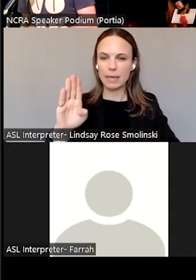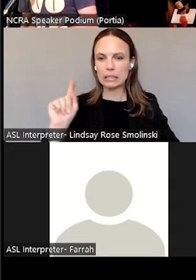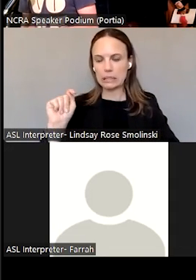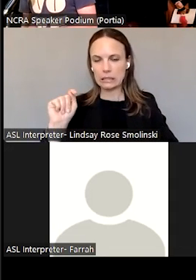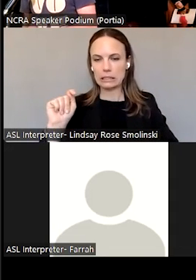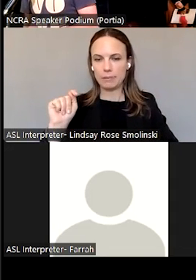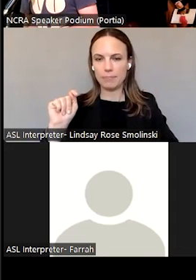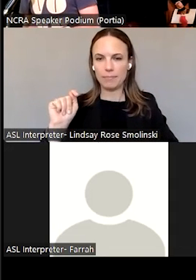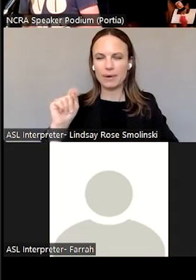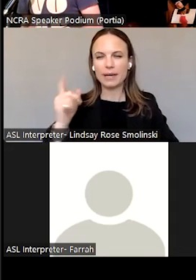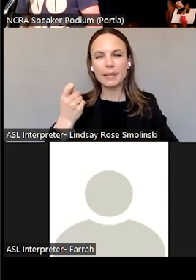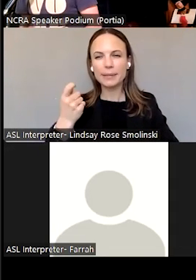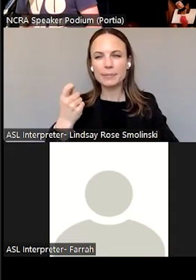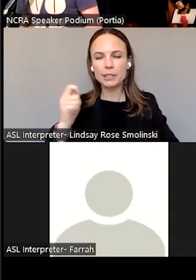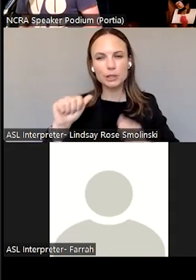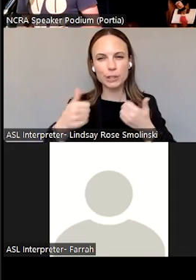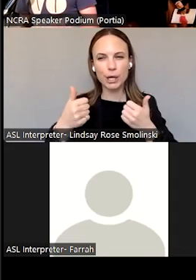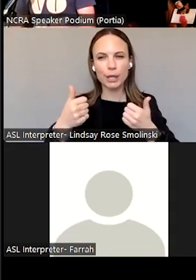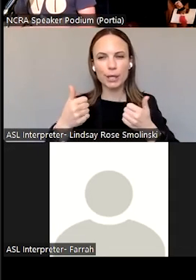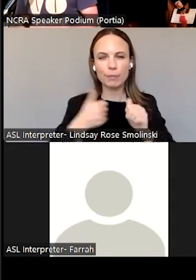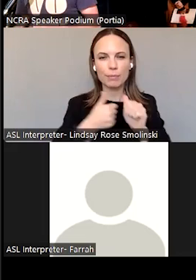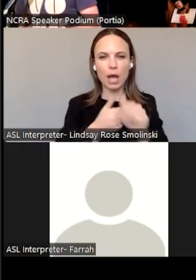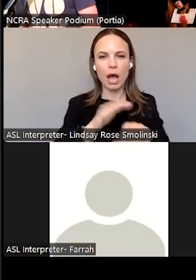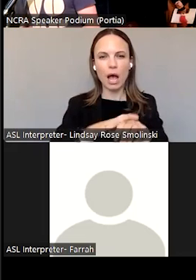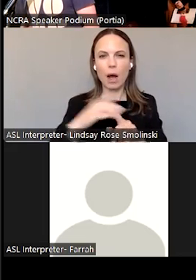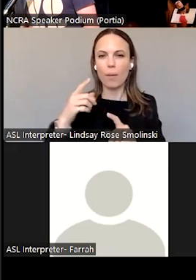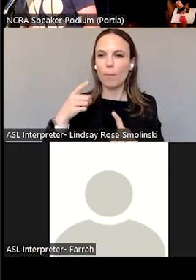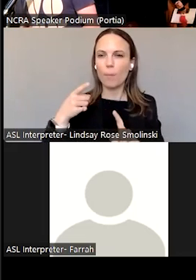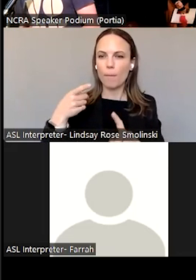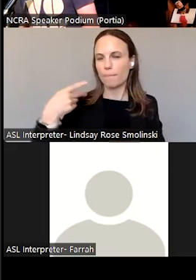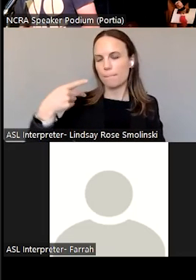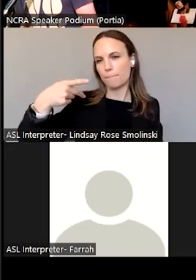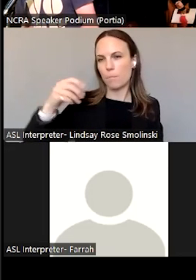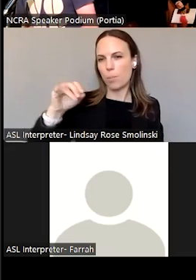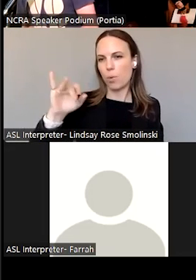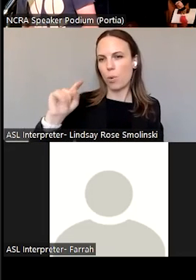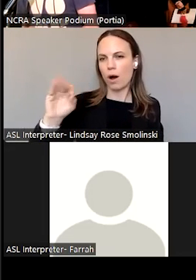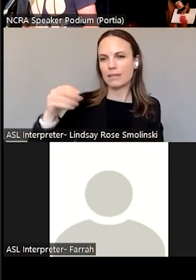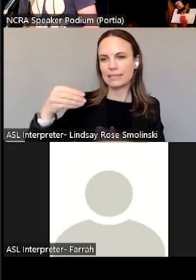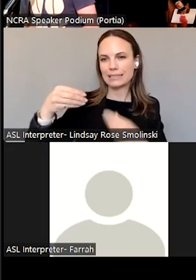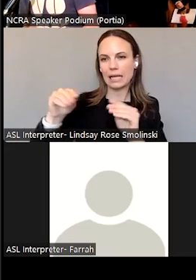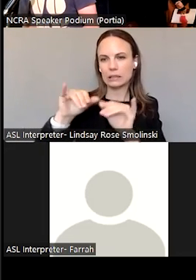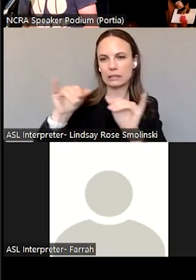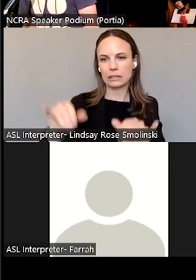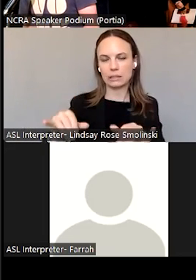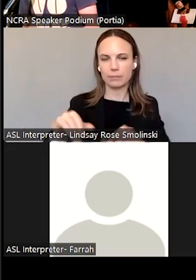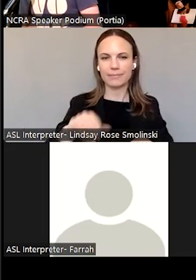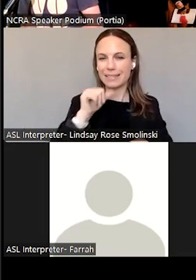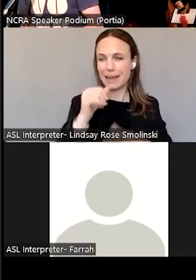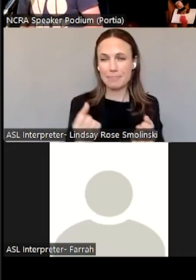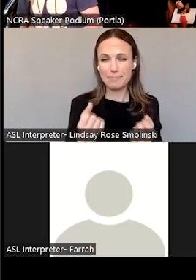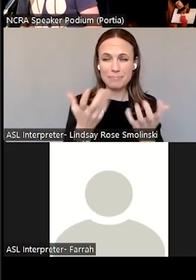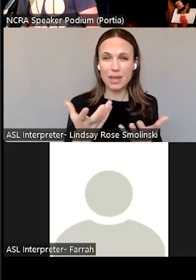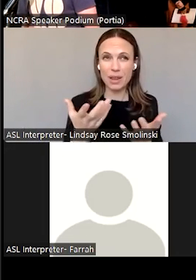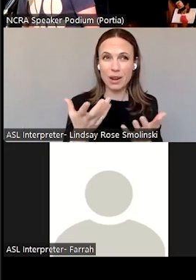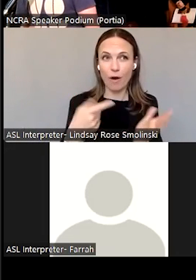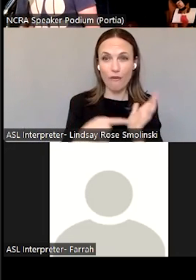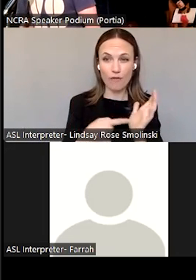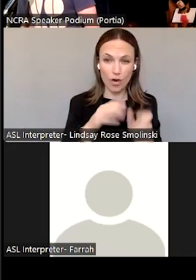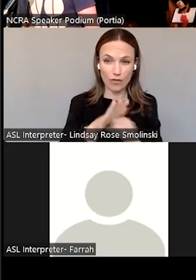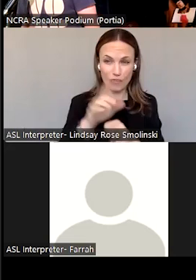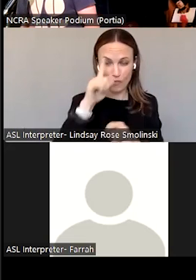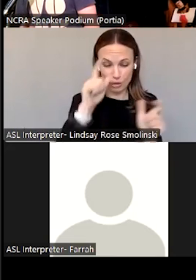It's a little bit of a challenge based on the point of sale systems that are available. There are not a lot of them that are affordable enough for a